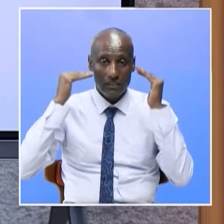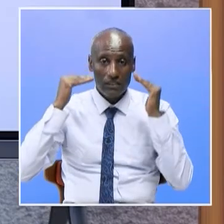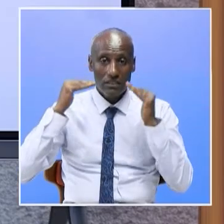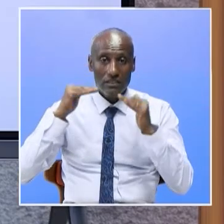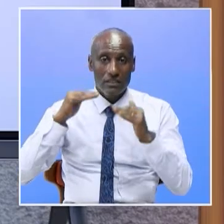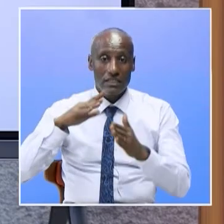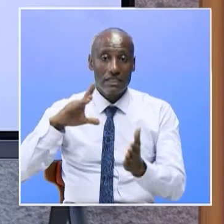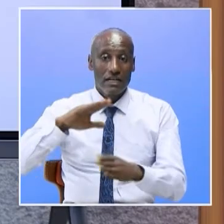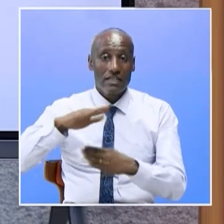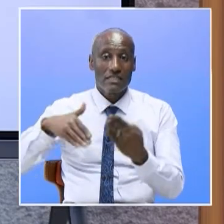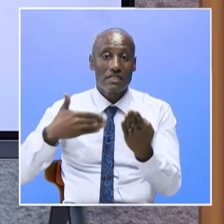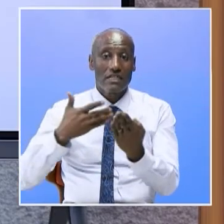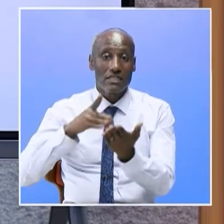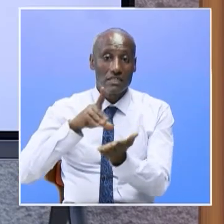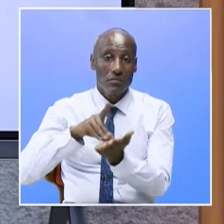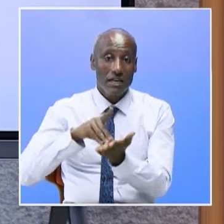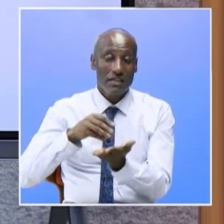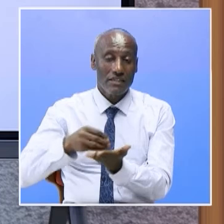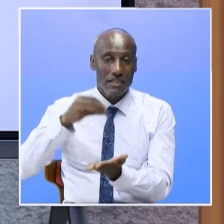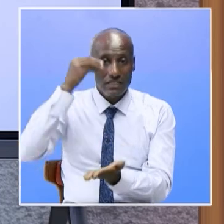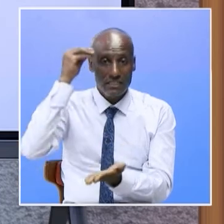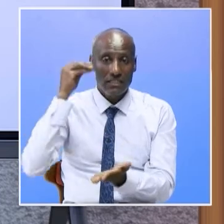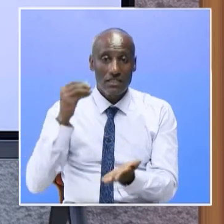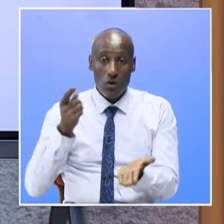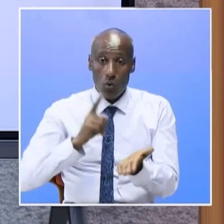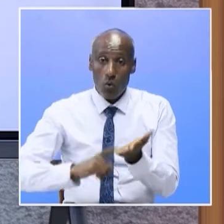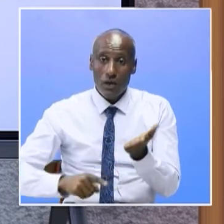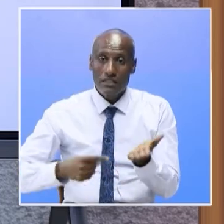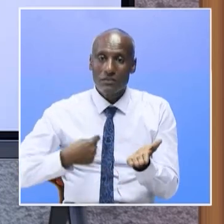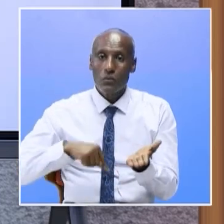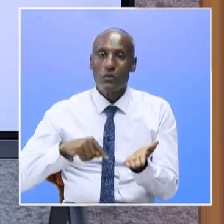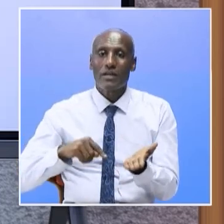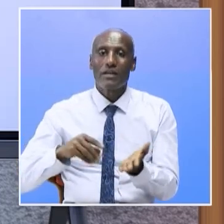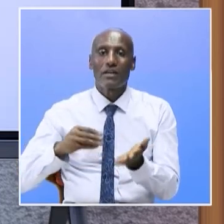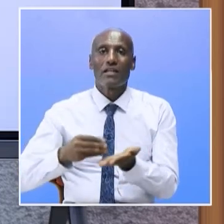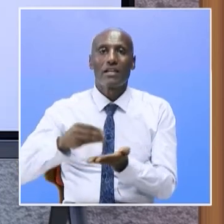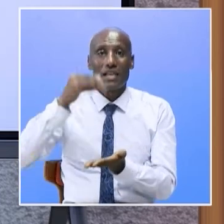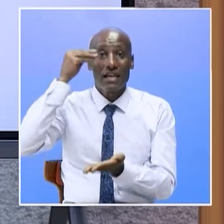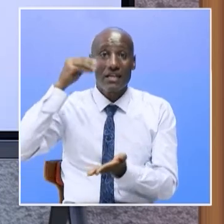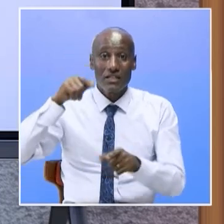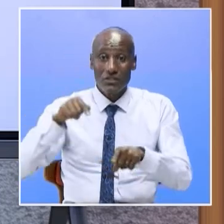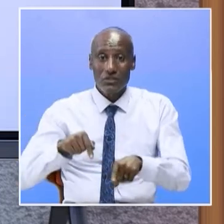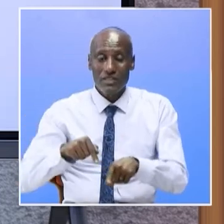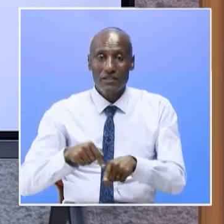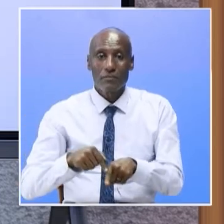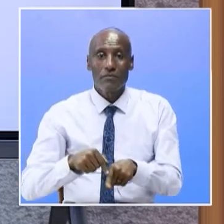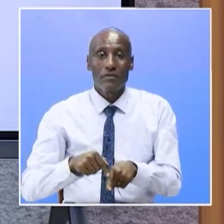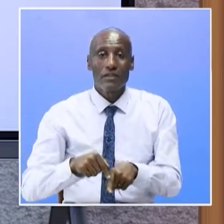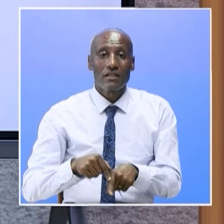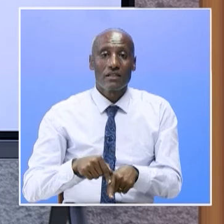us summarize today's lesson. Students, what we learned today? Today we